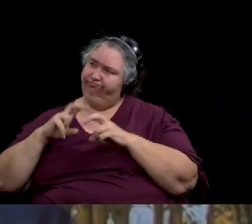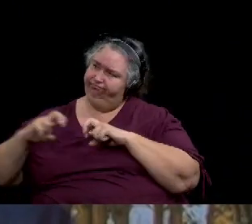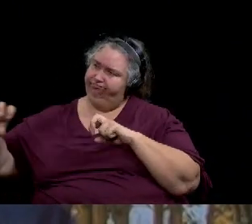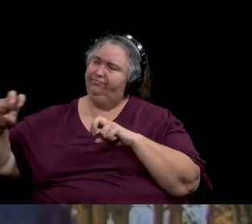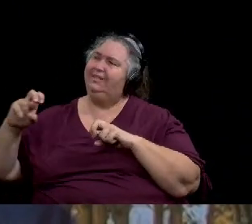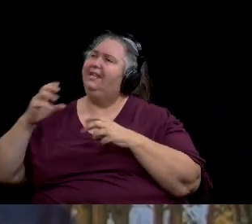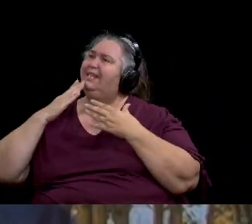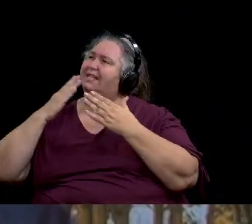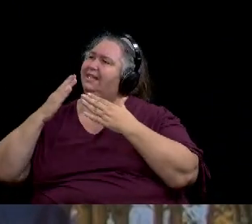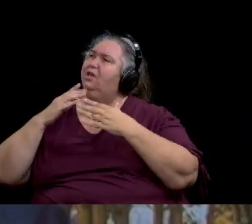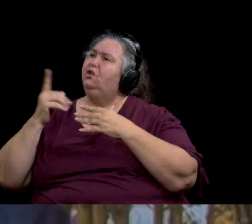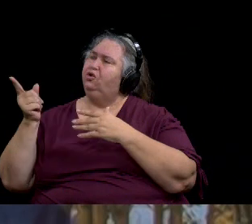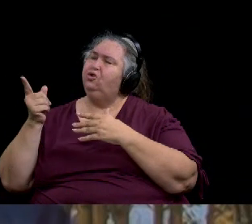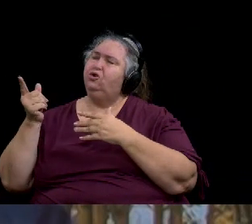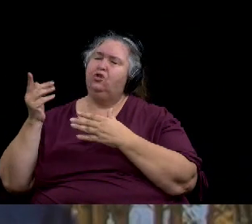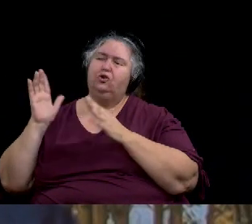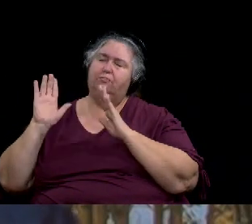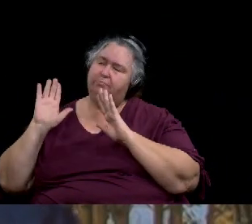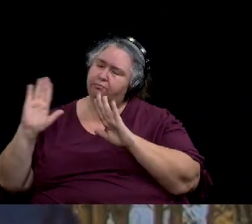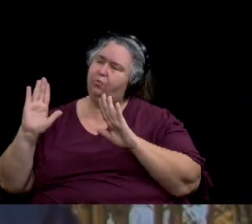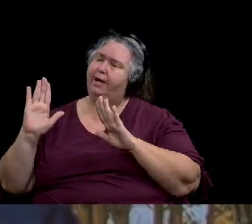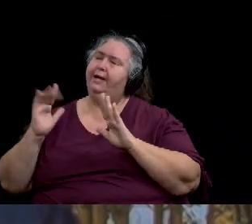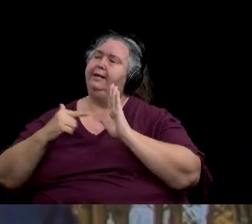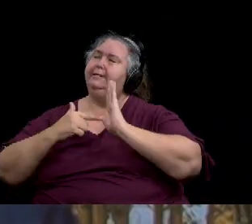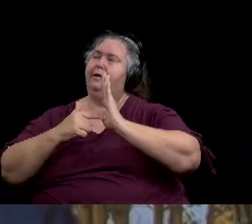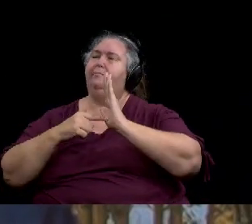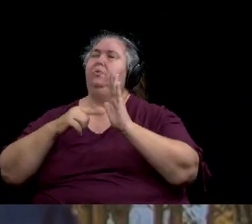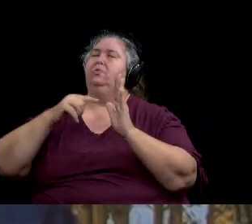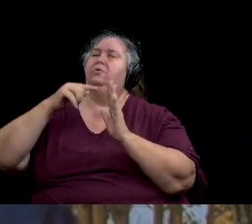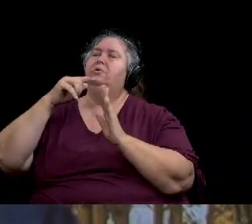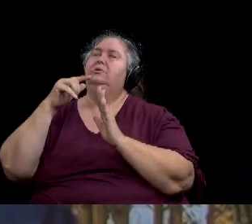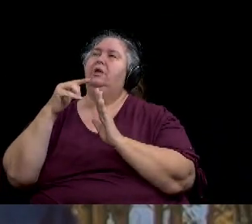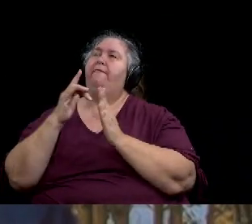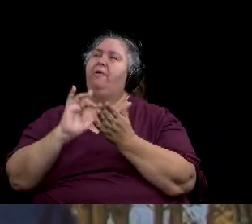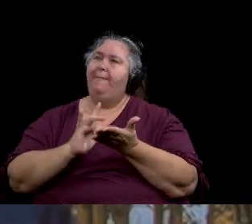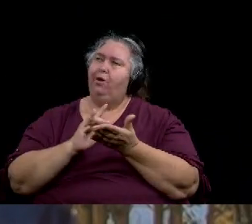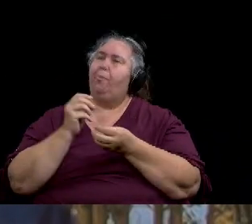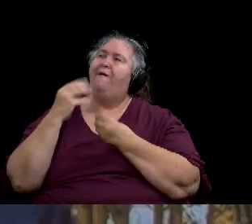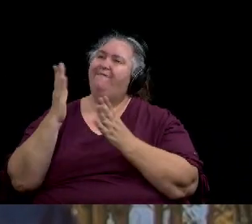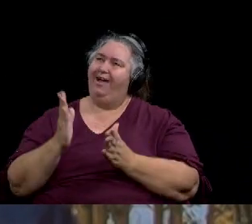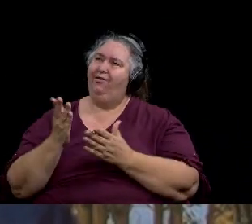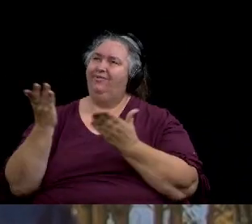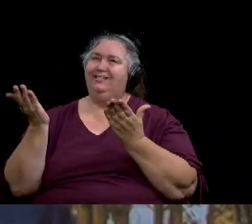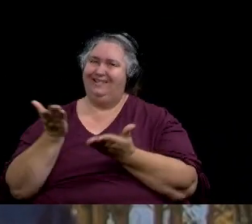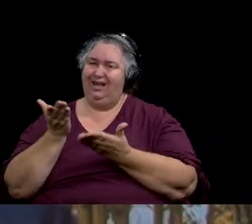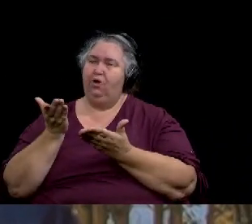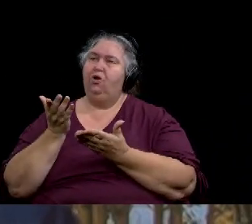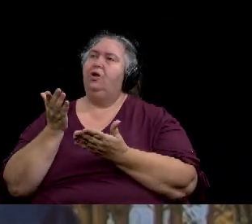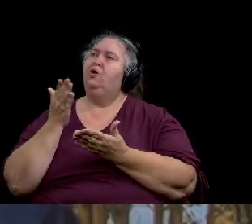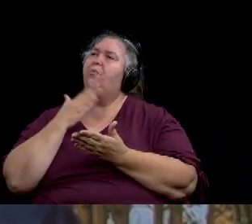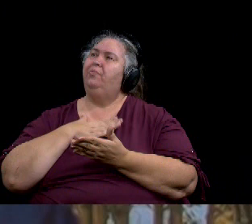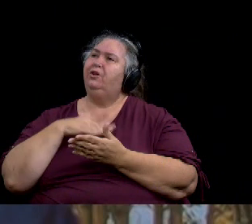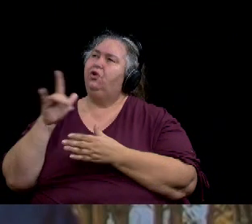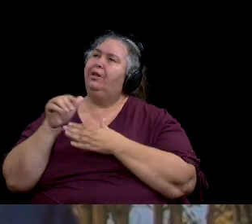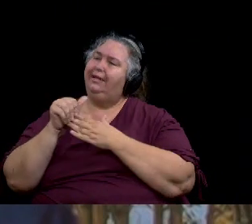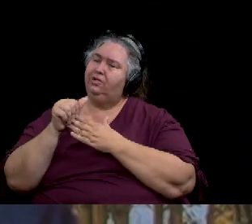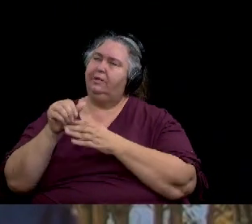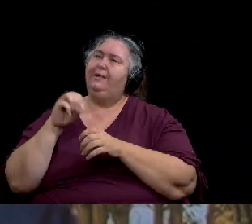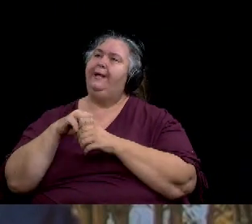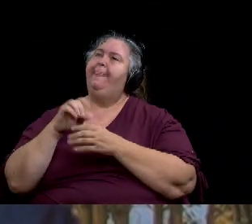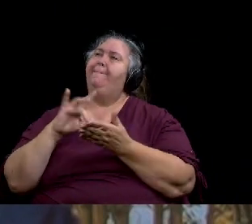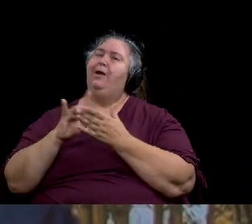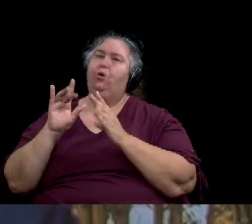You all are great examples of the great medical providers that we have here in Waco, and really appreciate your leadership in the medical